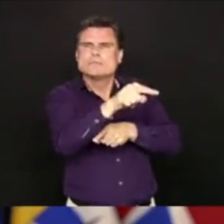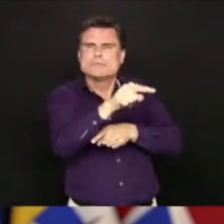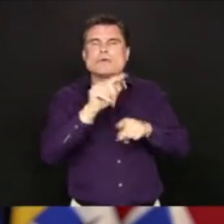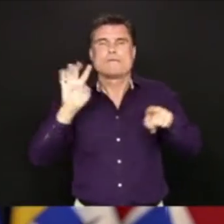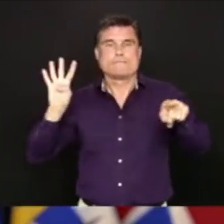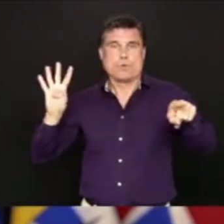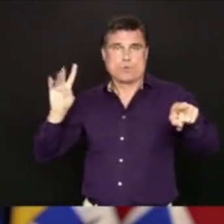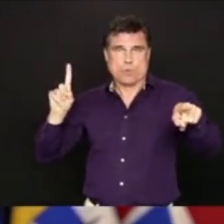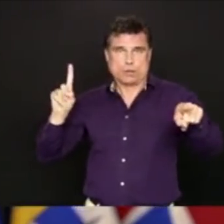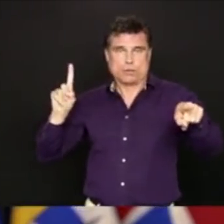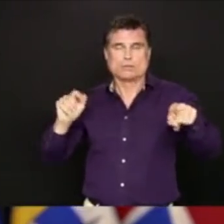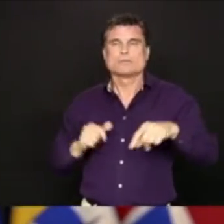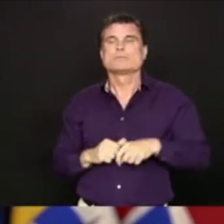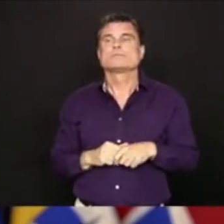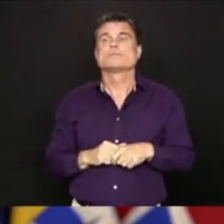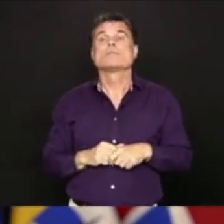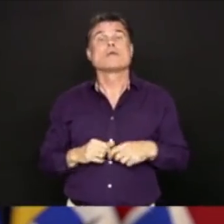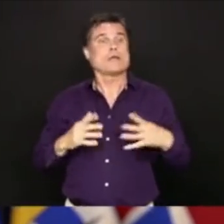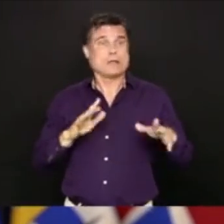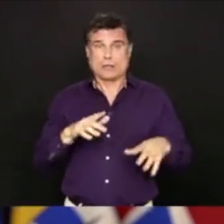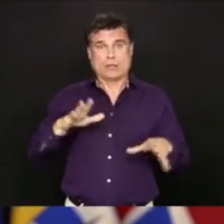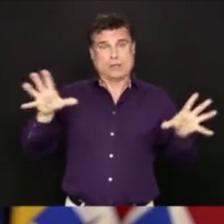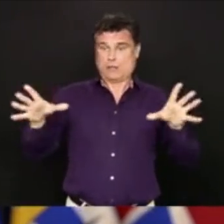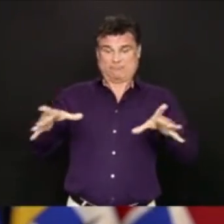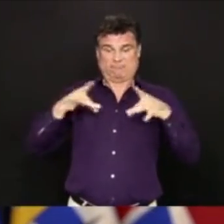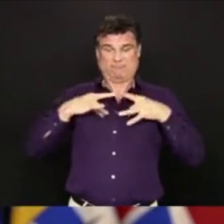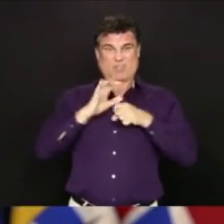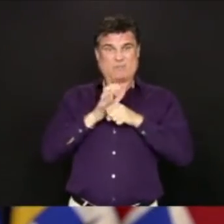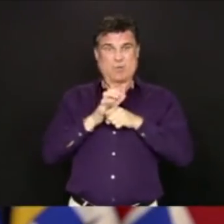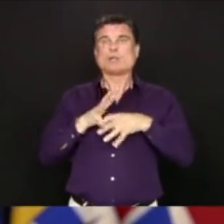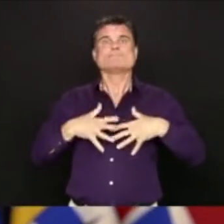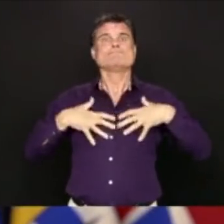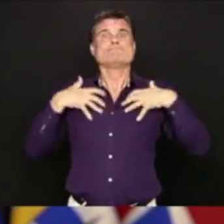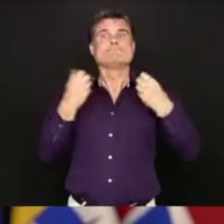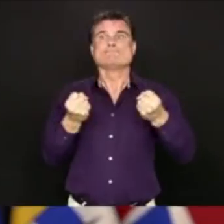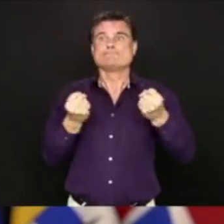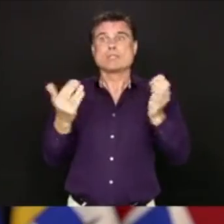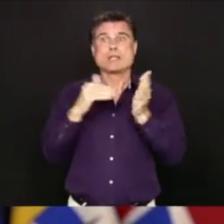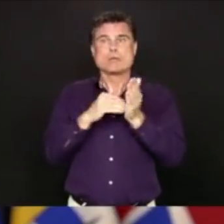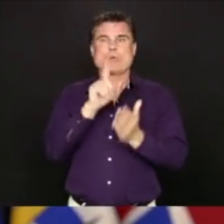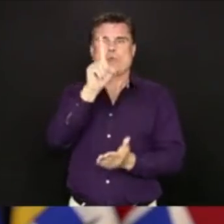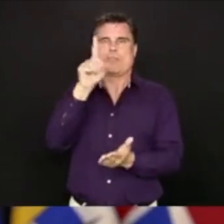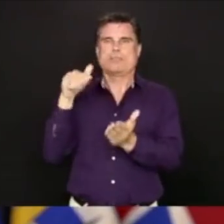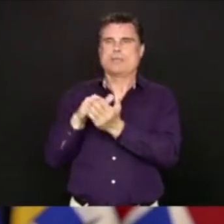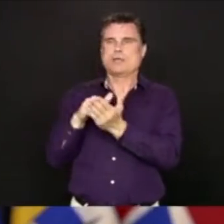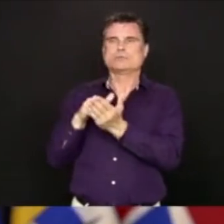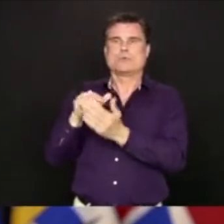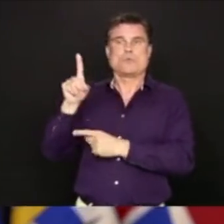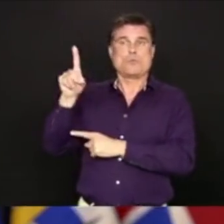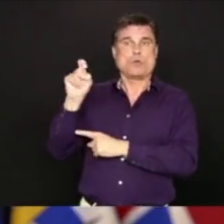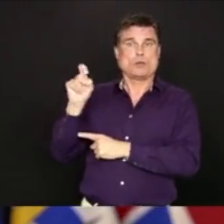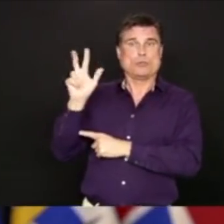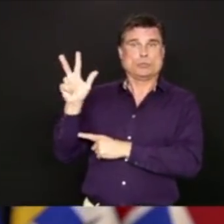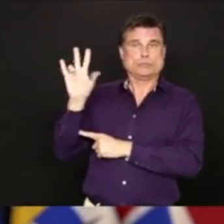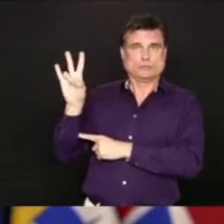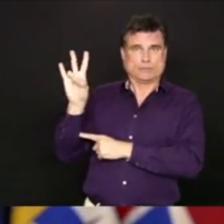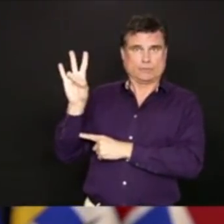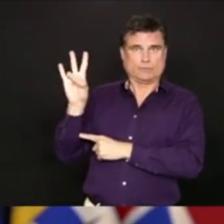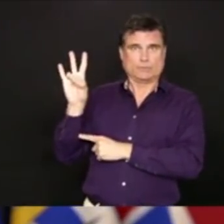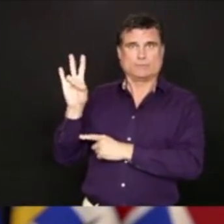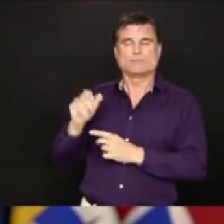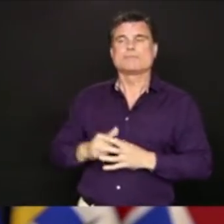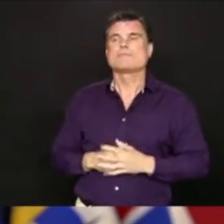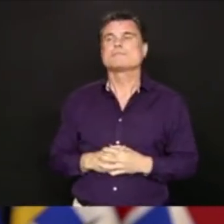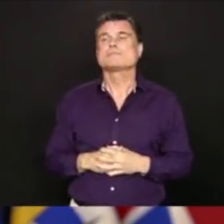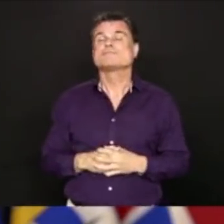Tragically, we continue to have deaths related to COVID-19, and we've had 2 additional deaths in the last day, bringing our total people who have